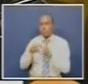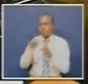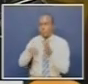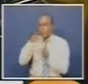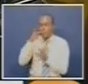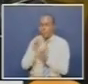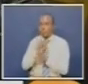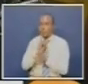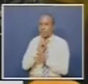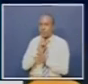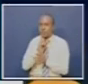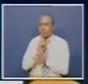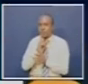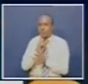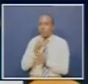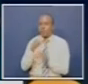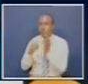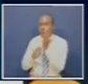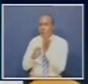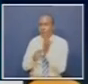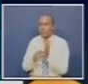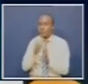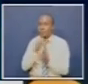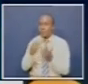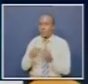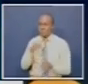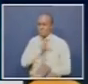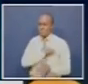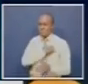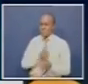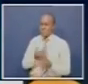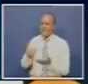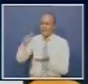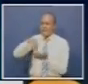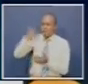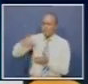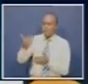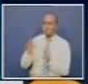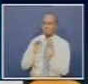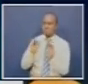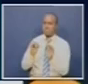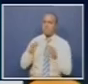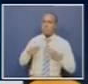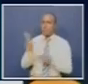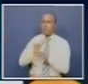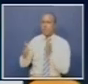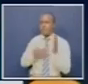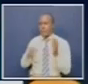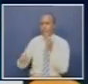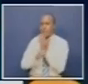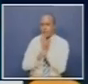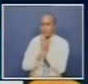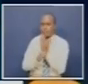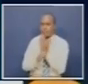I'll quote him, what he said in Swahili, saying, siwezi vumilia kuwa nje ya serikali kila wakati, na watu wanatumia jina yangu